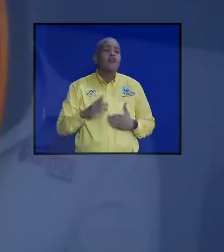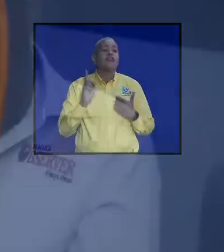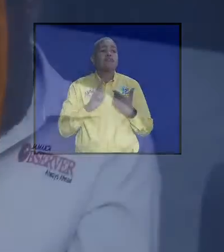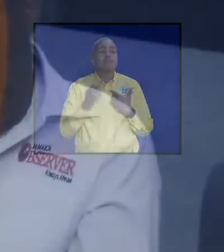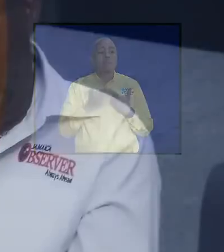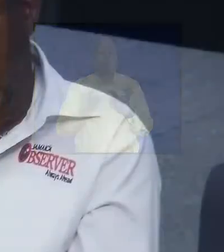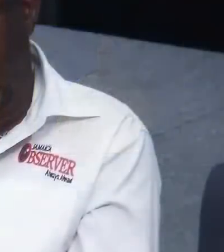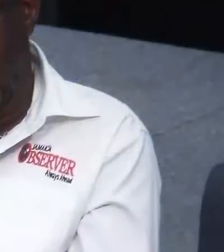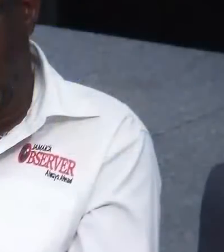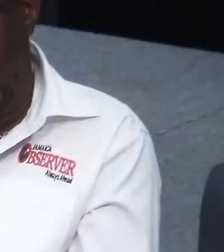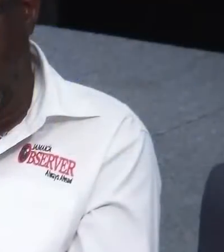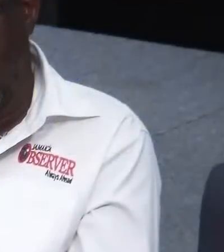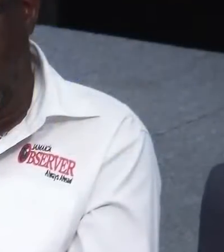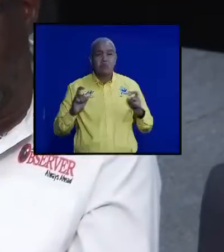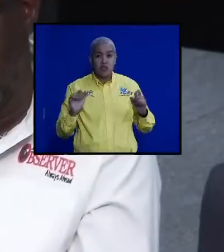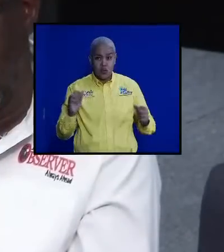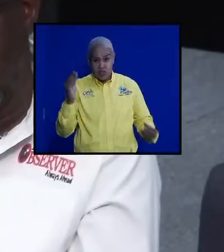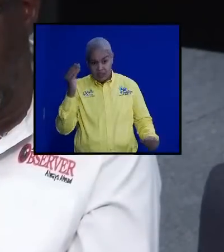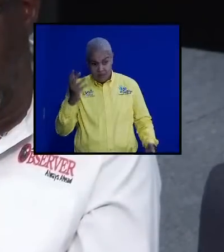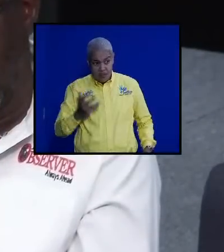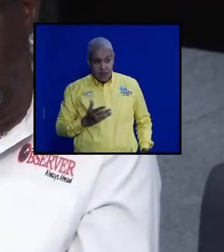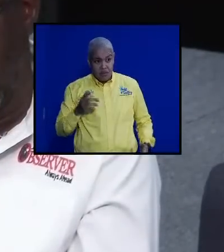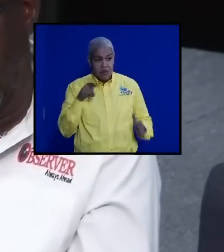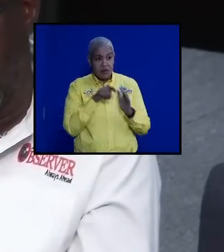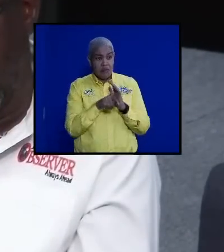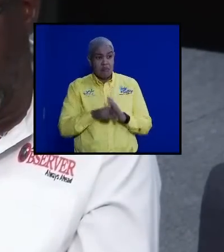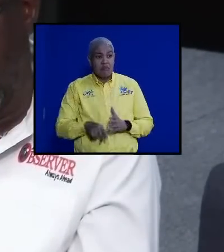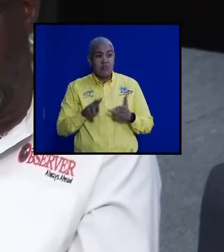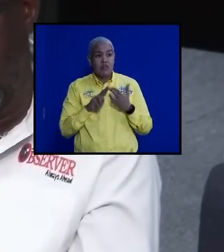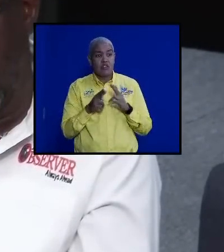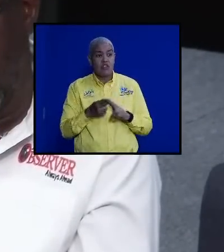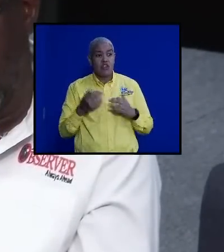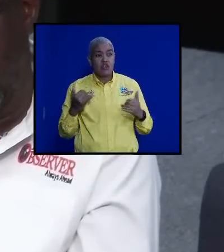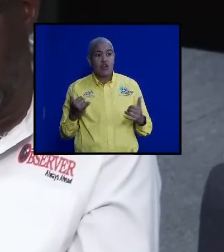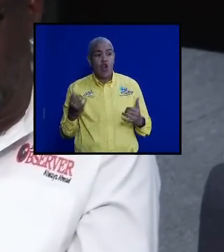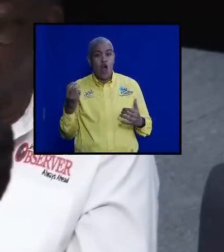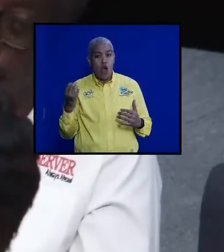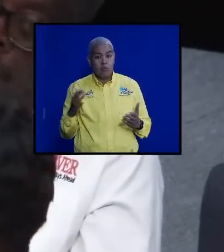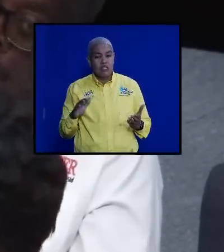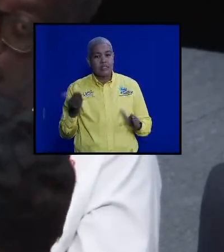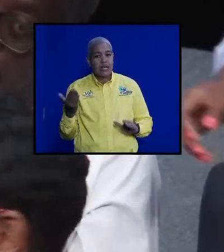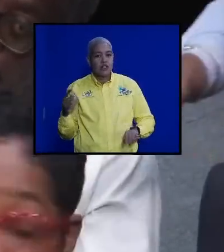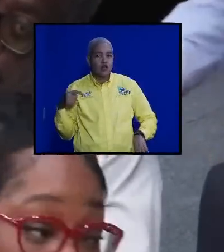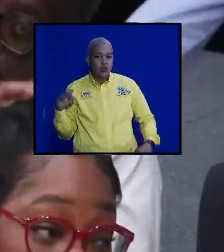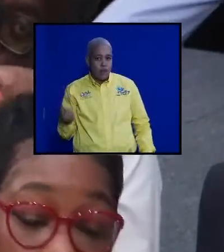Also, Commissioner, could we get the murder figure as at today?